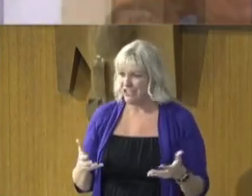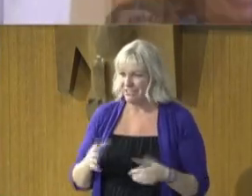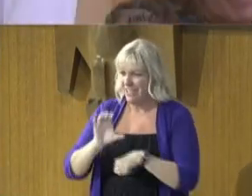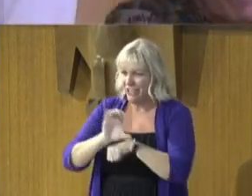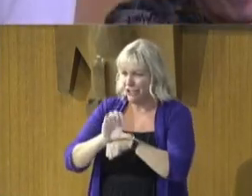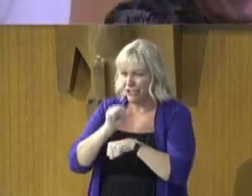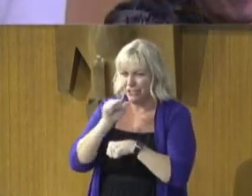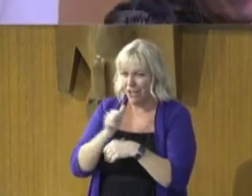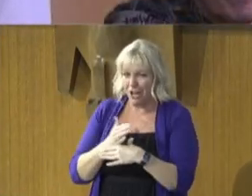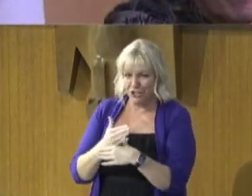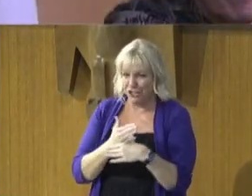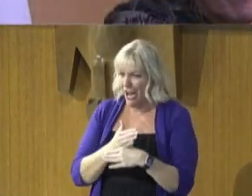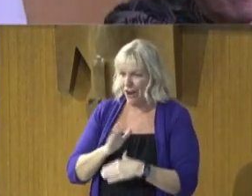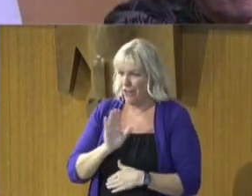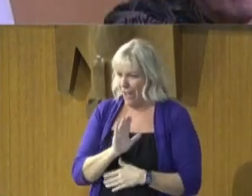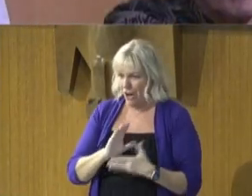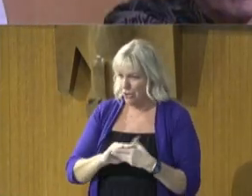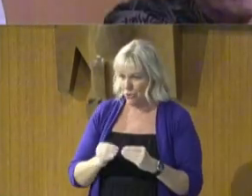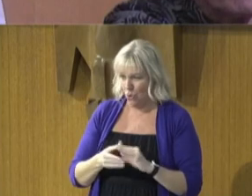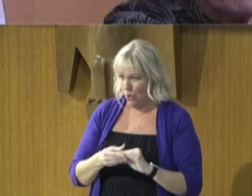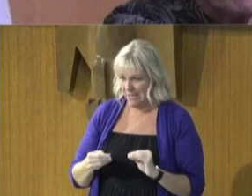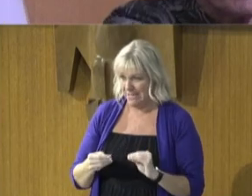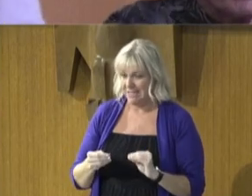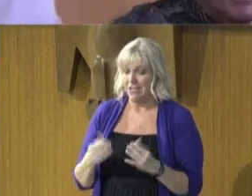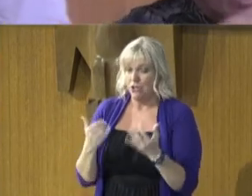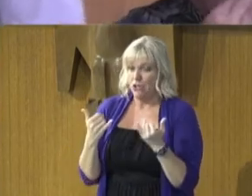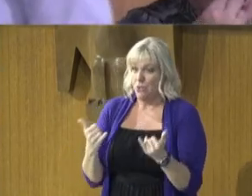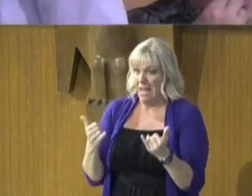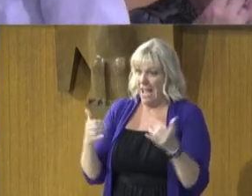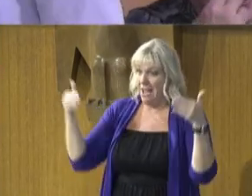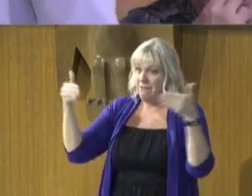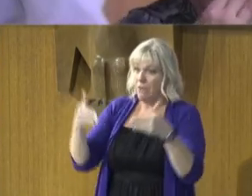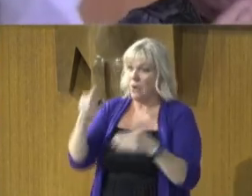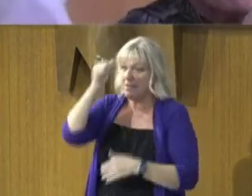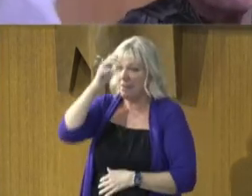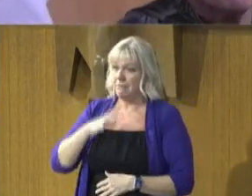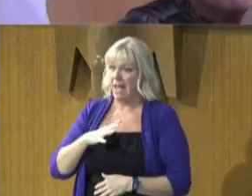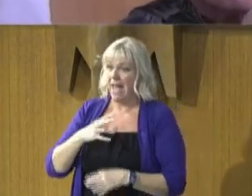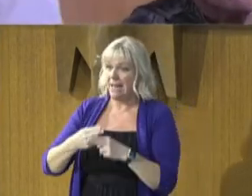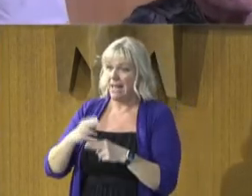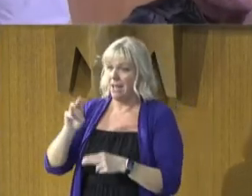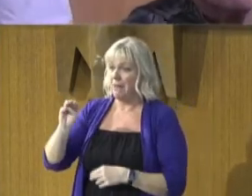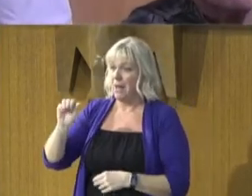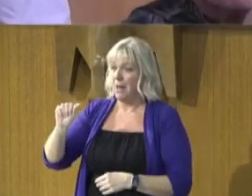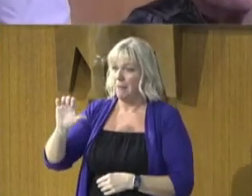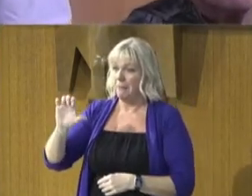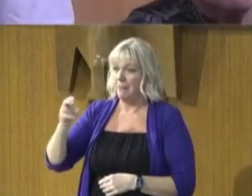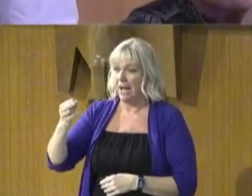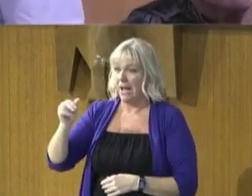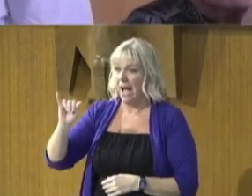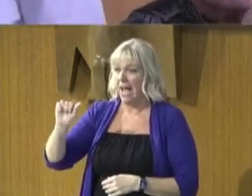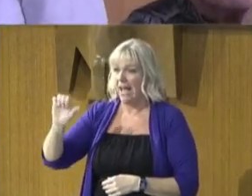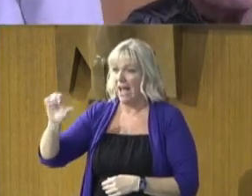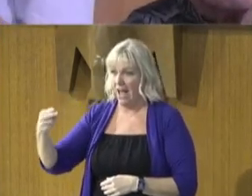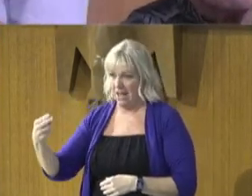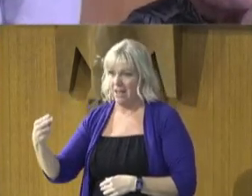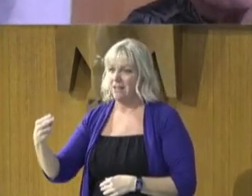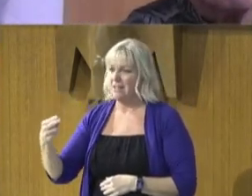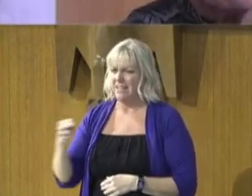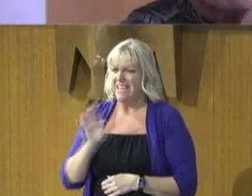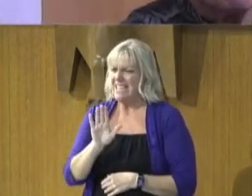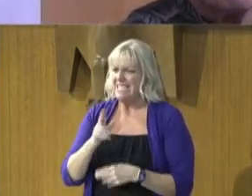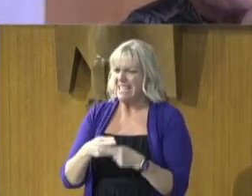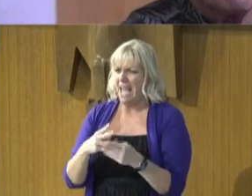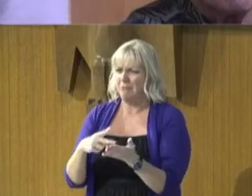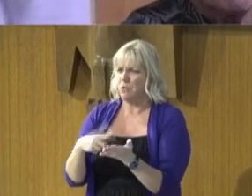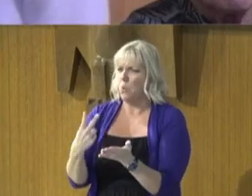church. And so today's focus is on a man by the name of Micaiah, who's referenced in only two short moments in these books